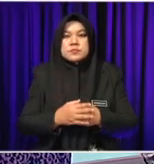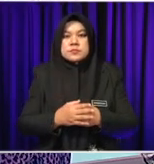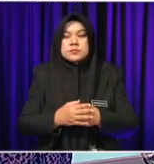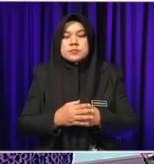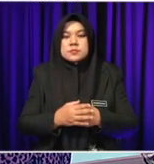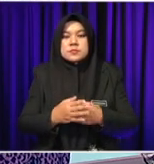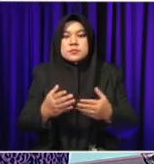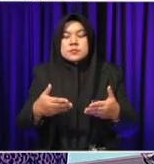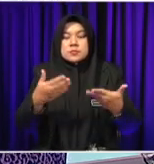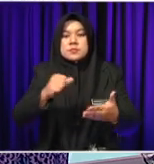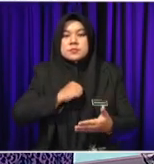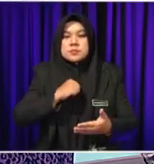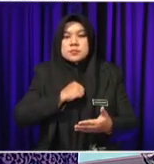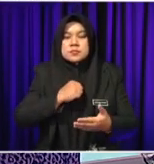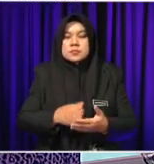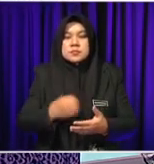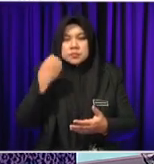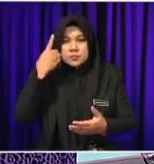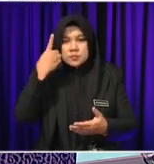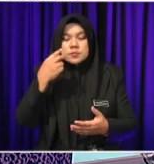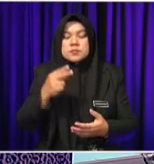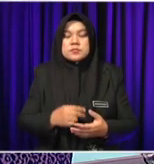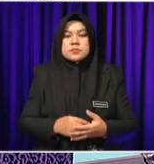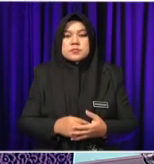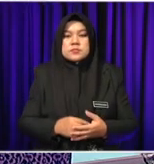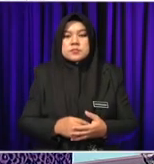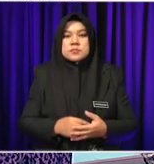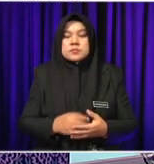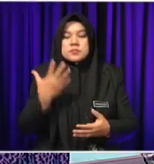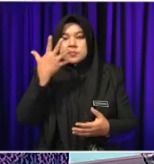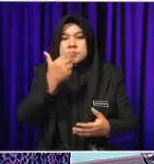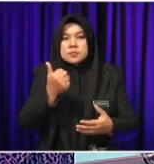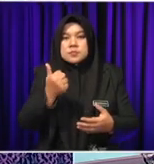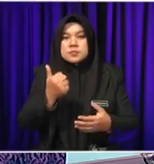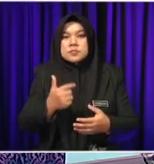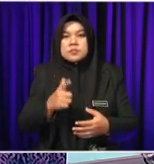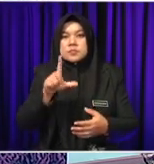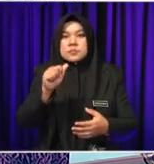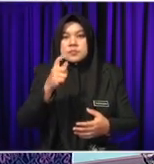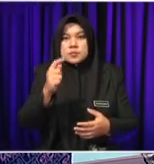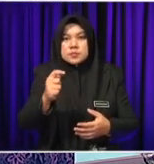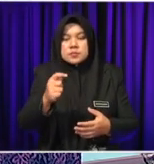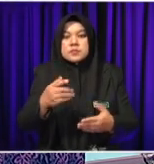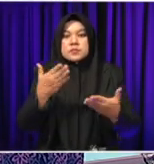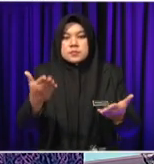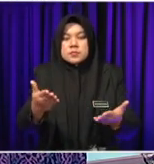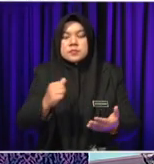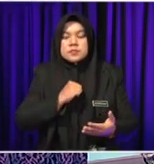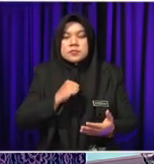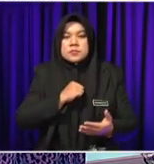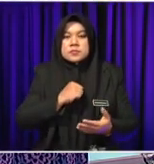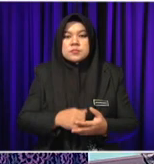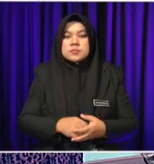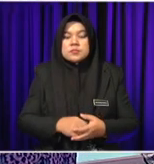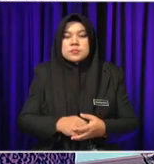their own initiative. Understanding. Ah. So that's the beauty of having this literature in action. Right. It's on your own view and you are